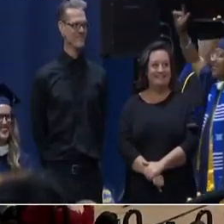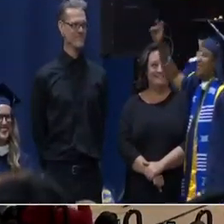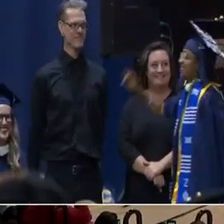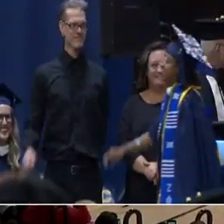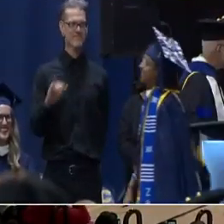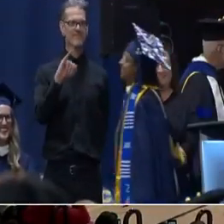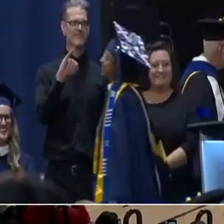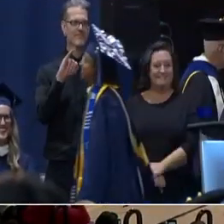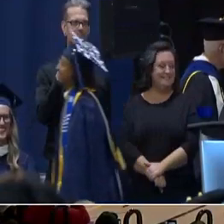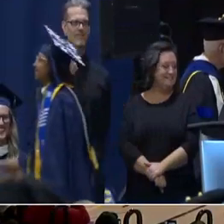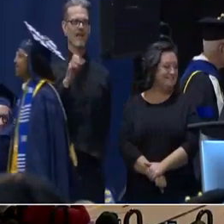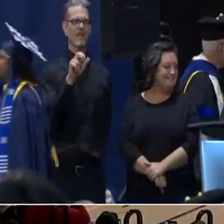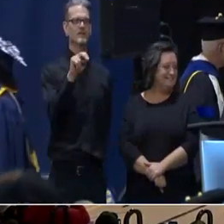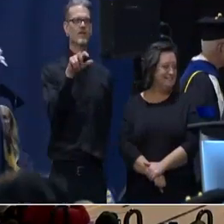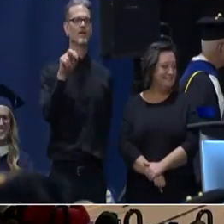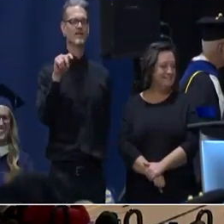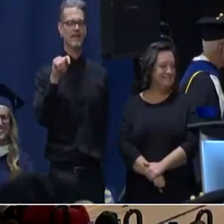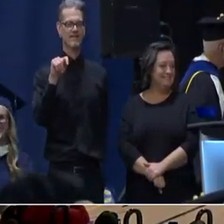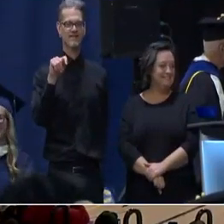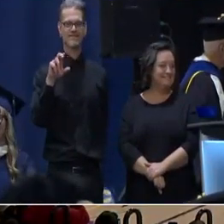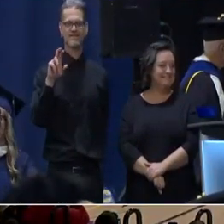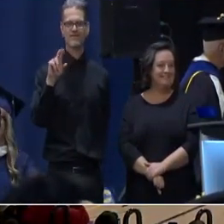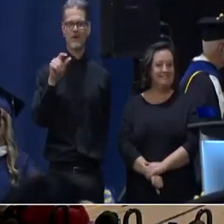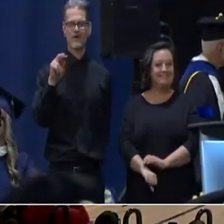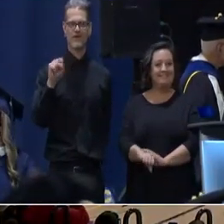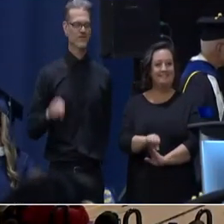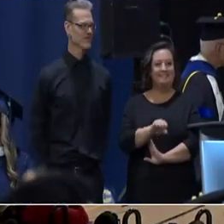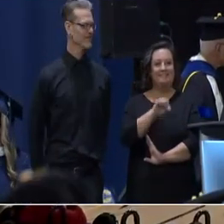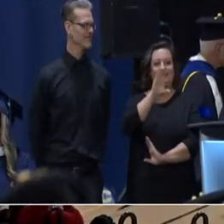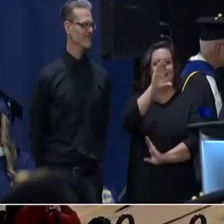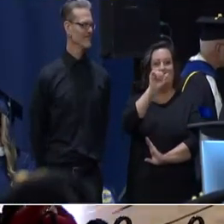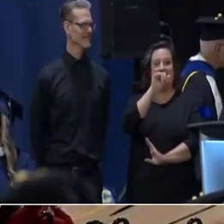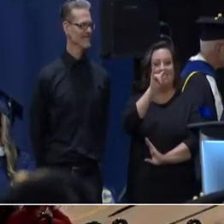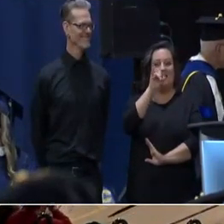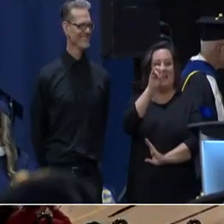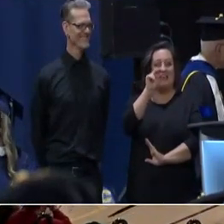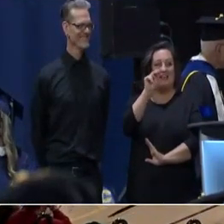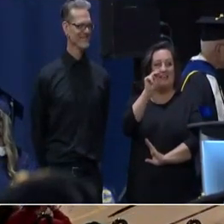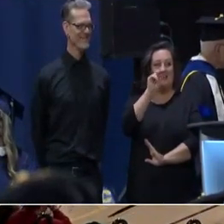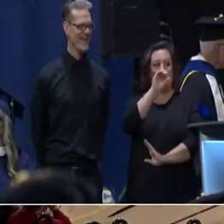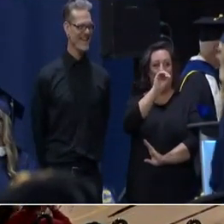Jeanette Rodriguez. Caitlin Ortiz.